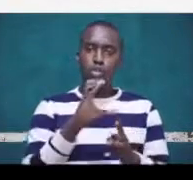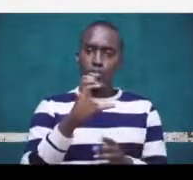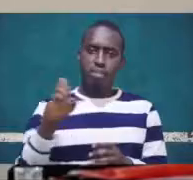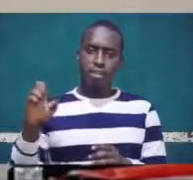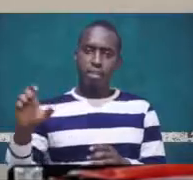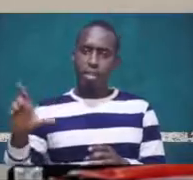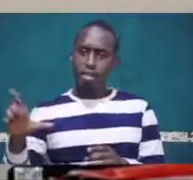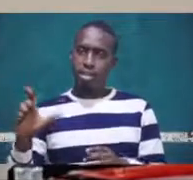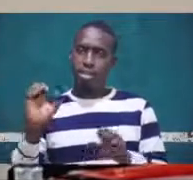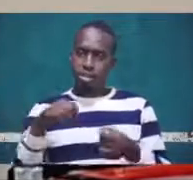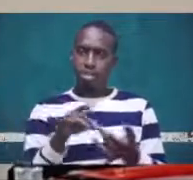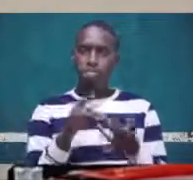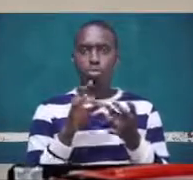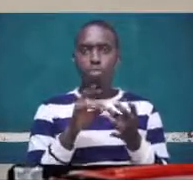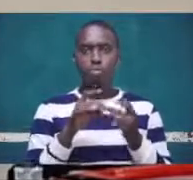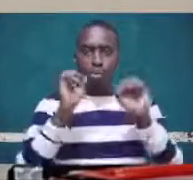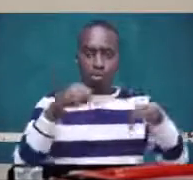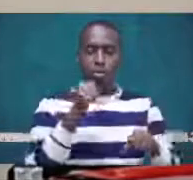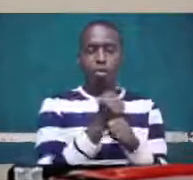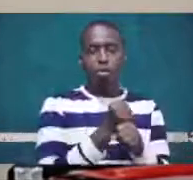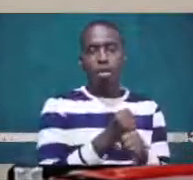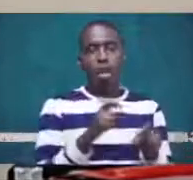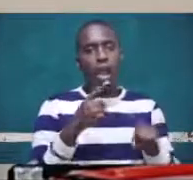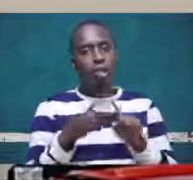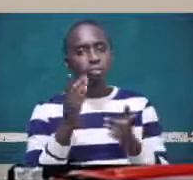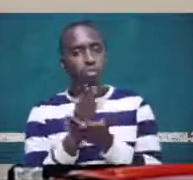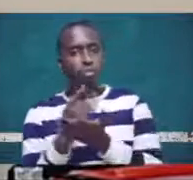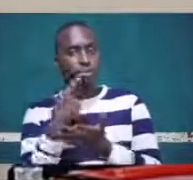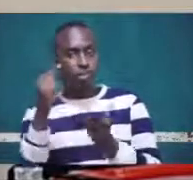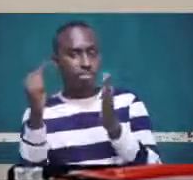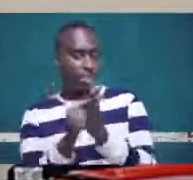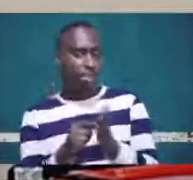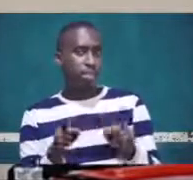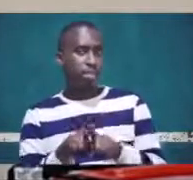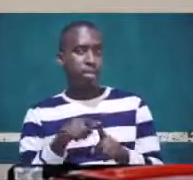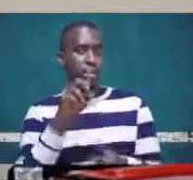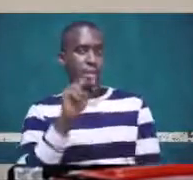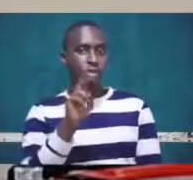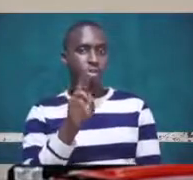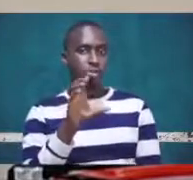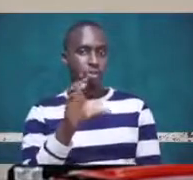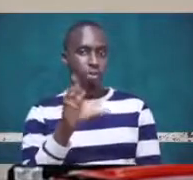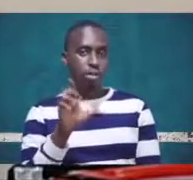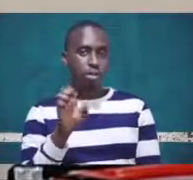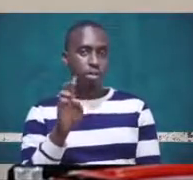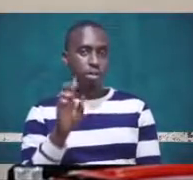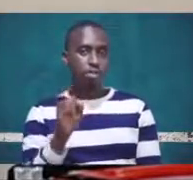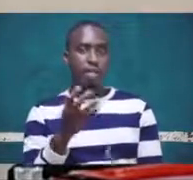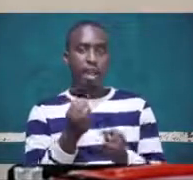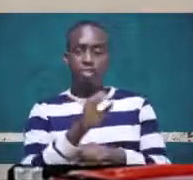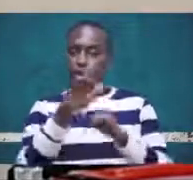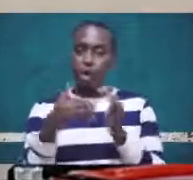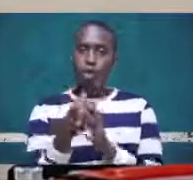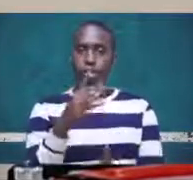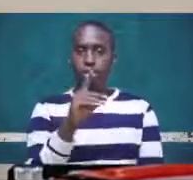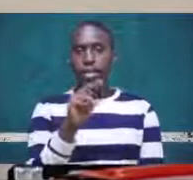it performs only one duty and cannot do the other? Yet, we just mentioned that the nucleus has all the DNA with